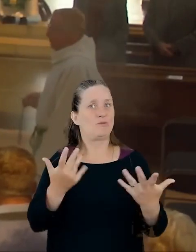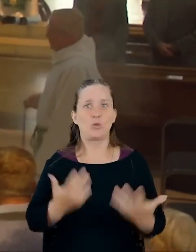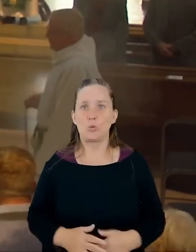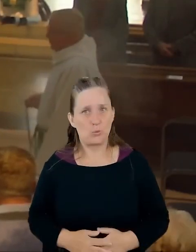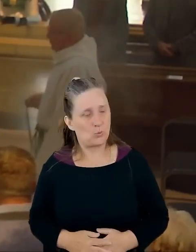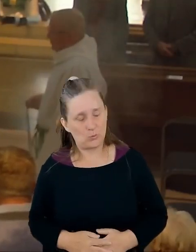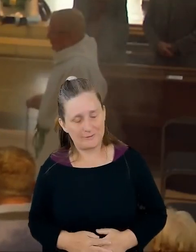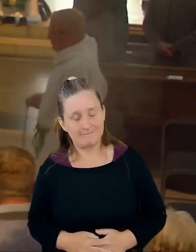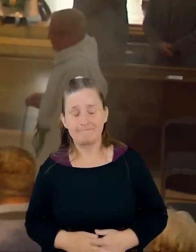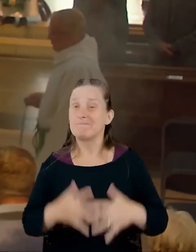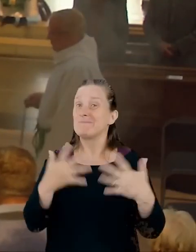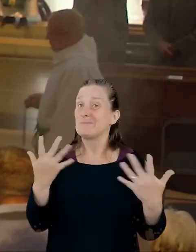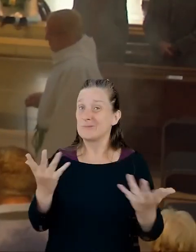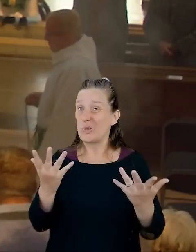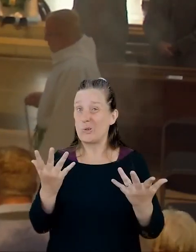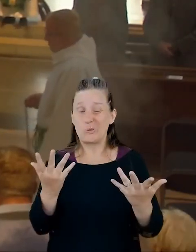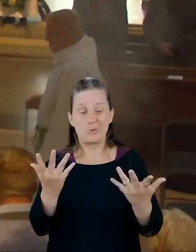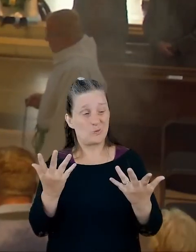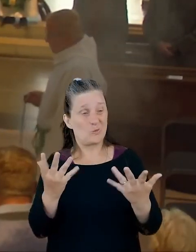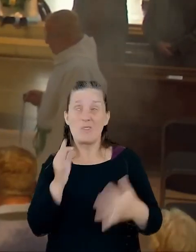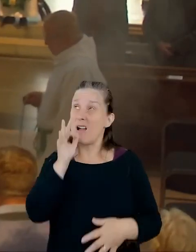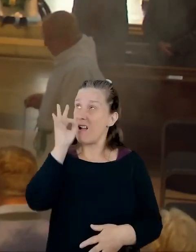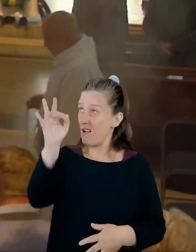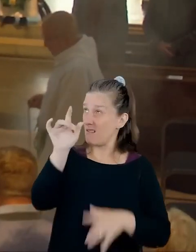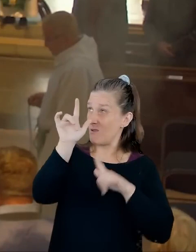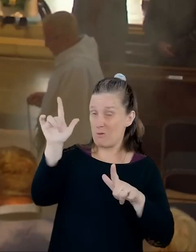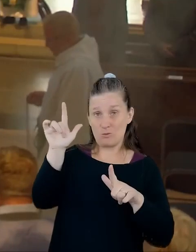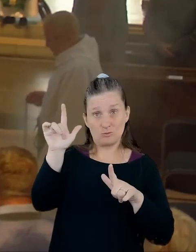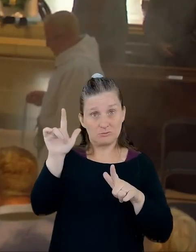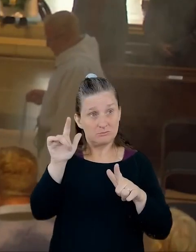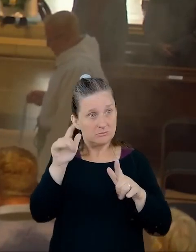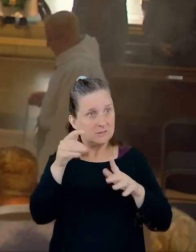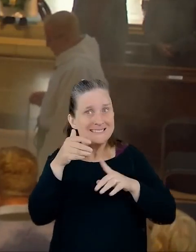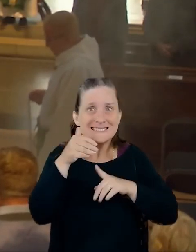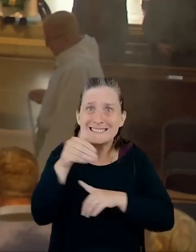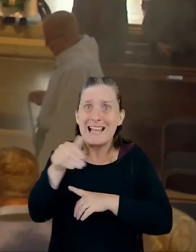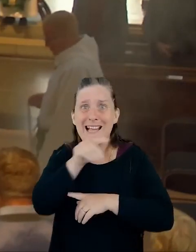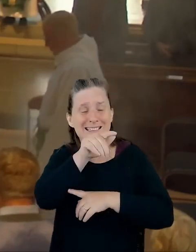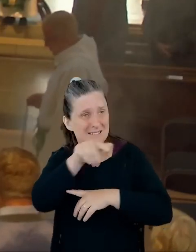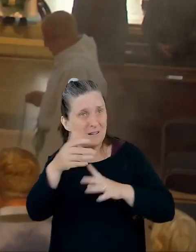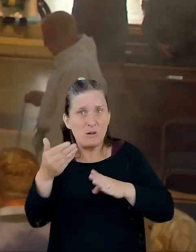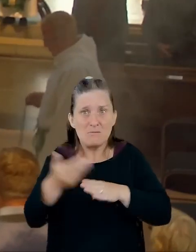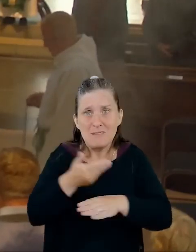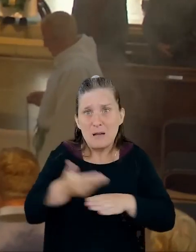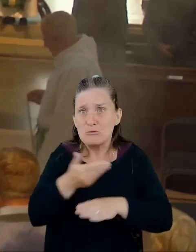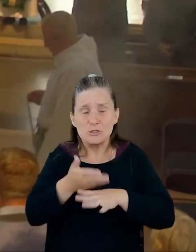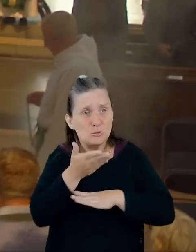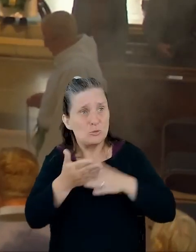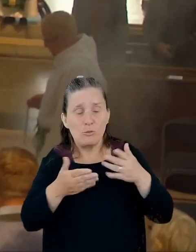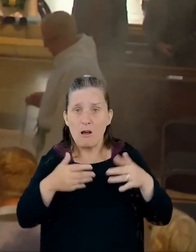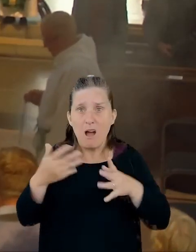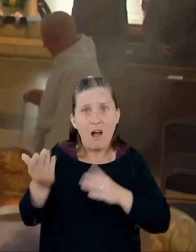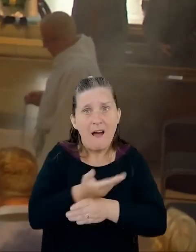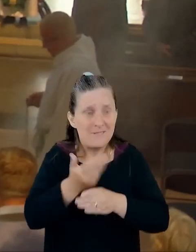few. Therefore ask the Lord of the harvest to send out laborers into the harvest. Go on